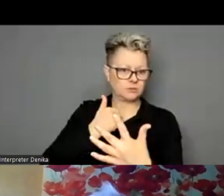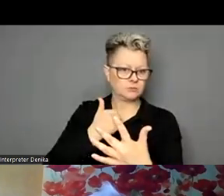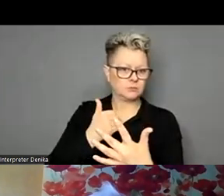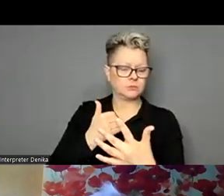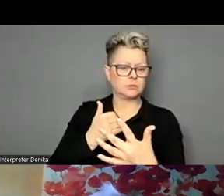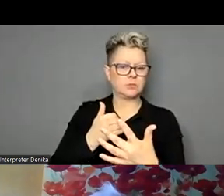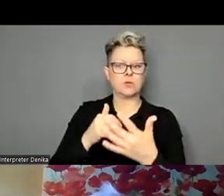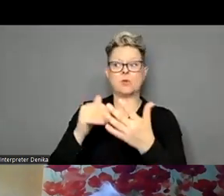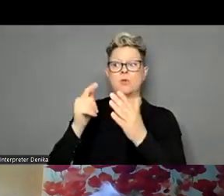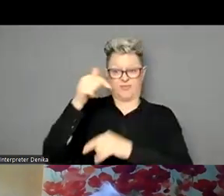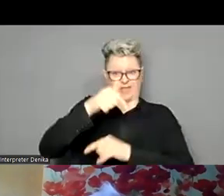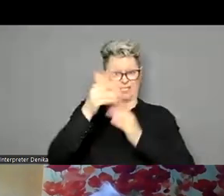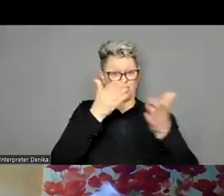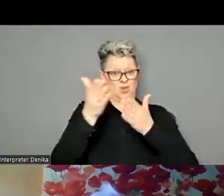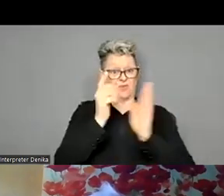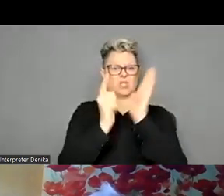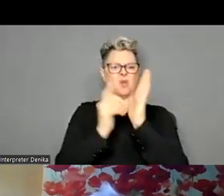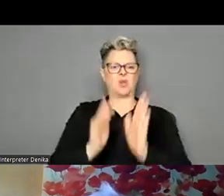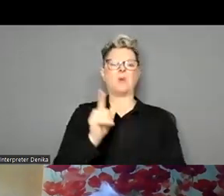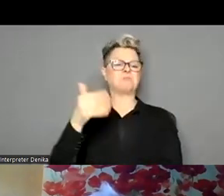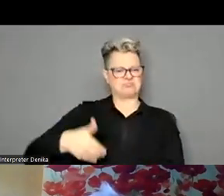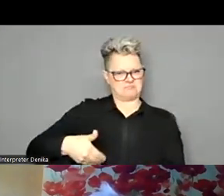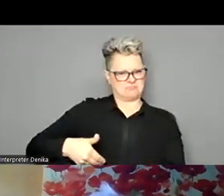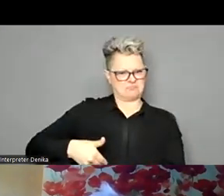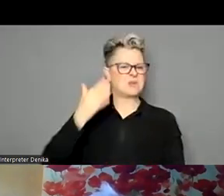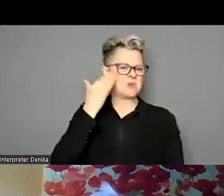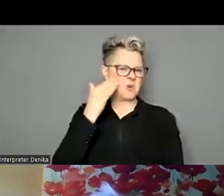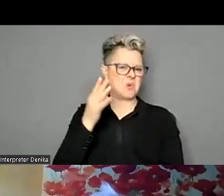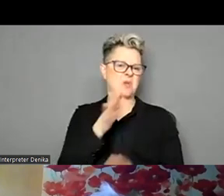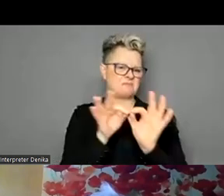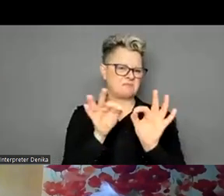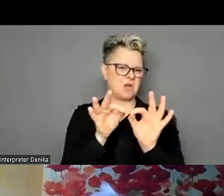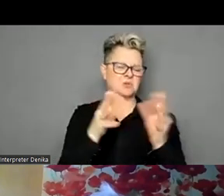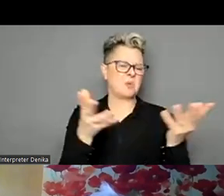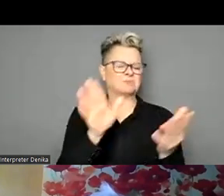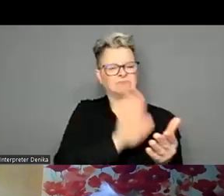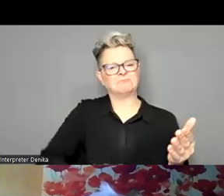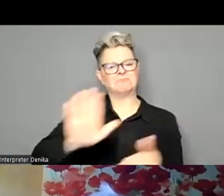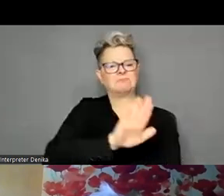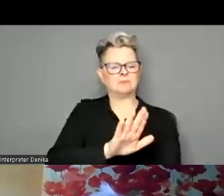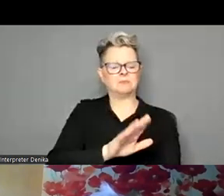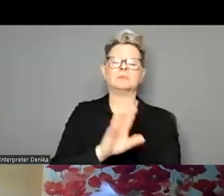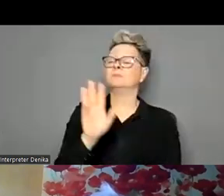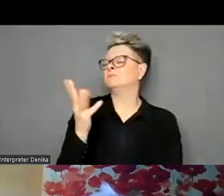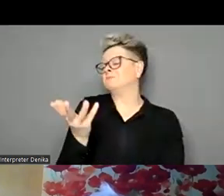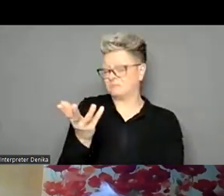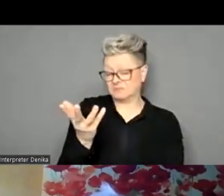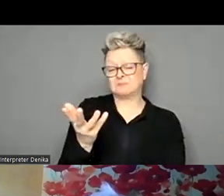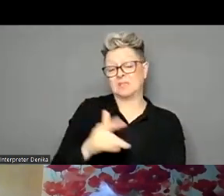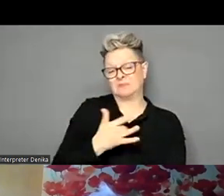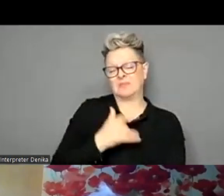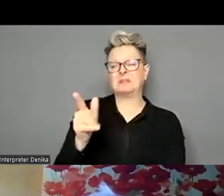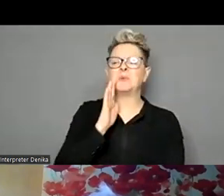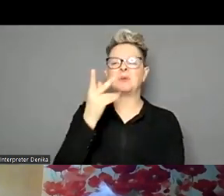lawyer will be able to predict and give a flat fee for, but different law firms have different practices. So